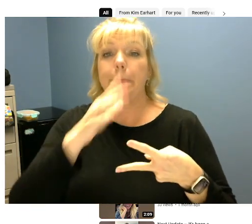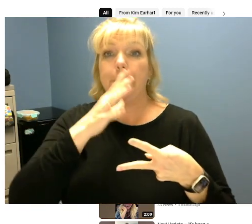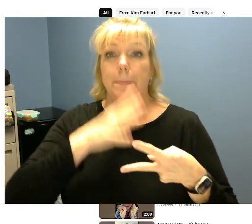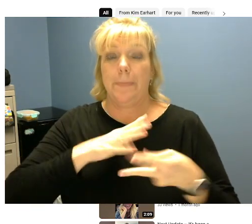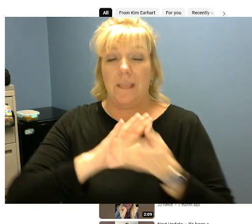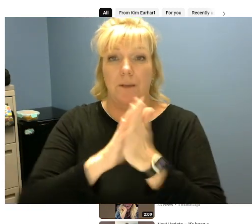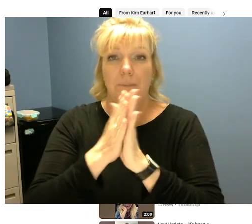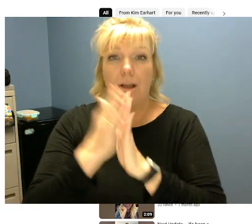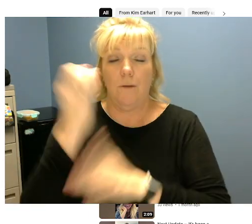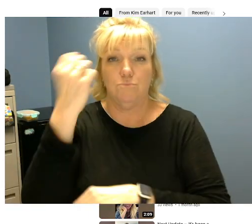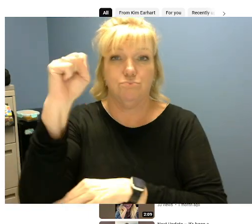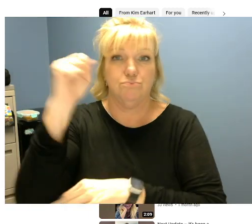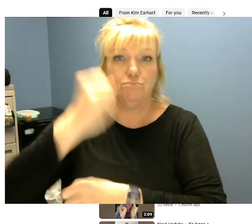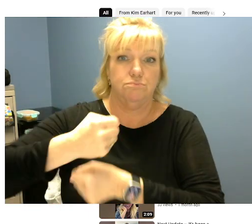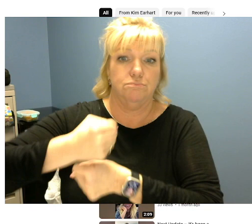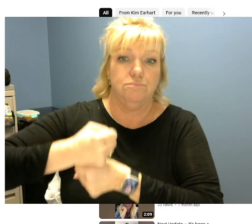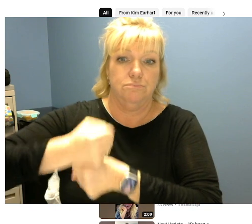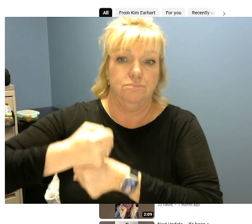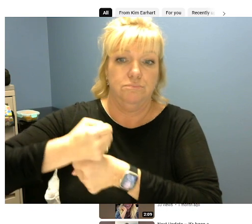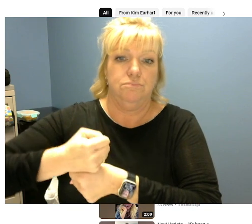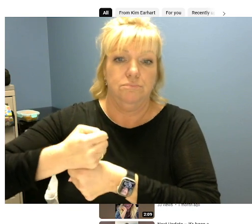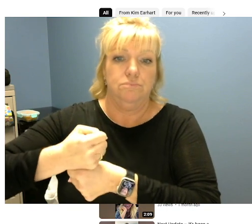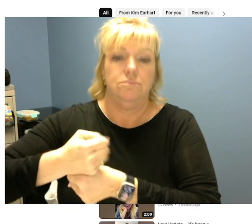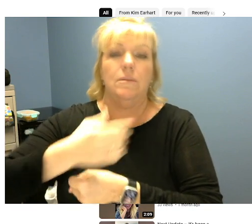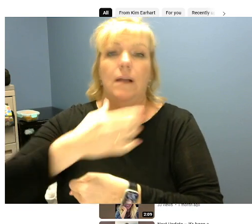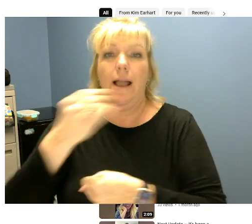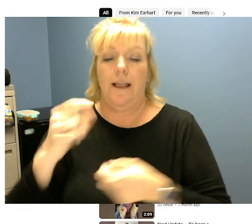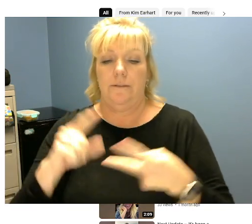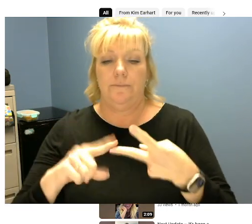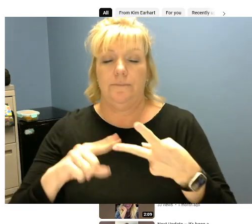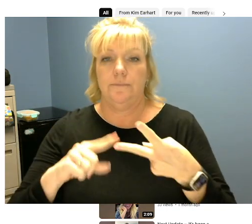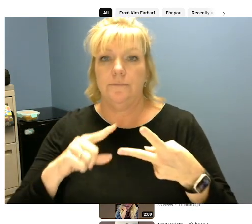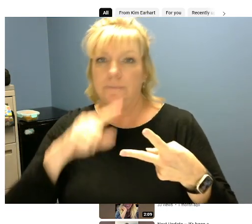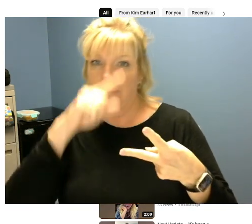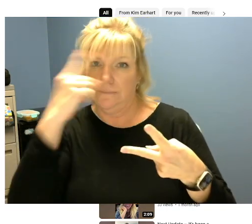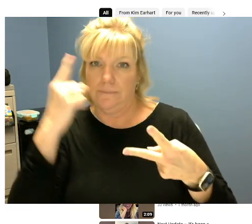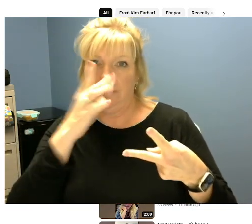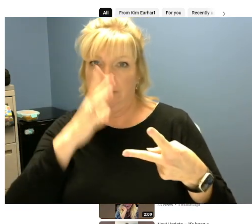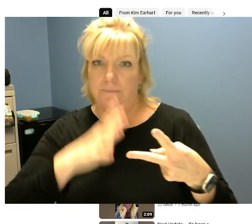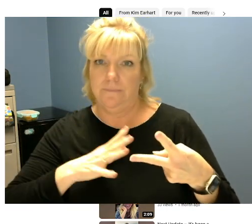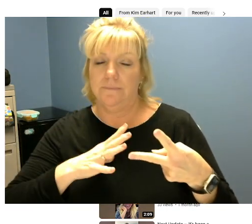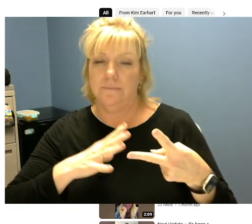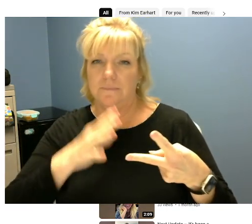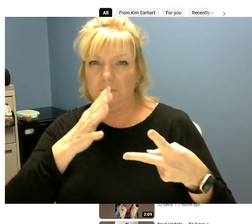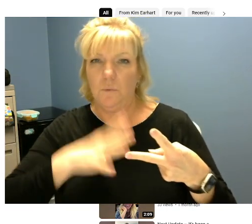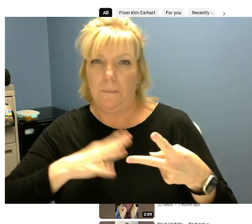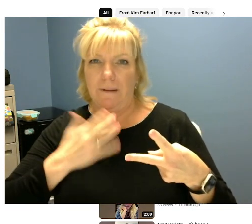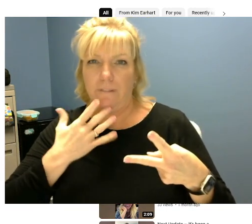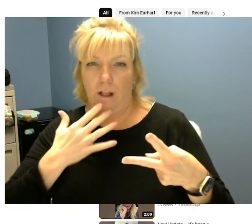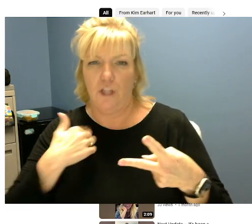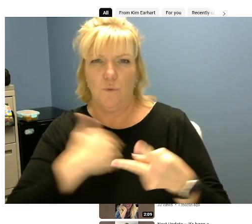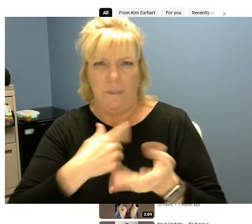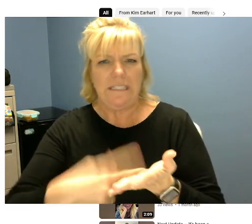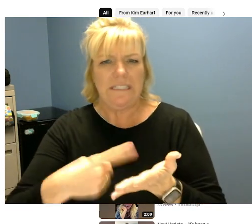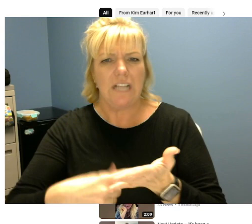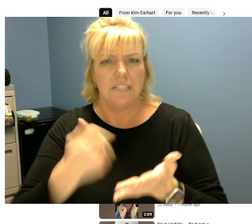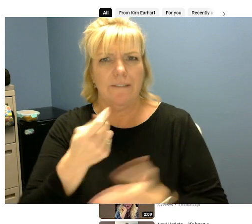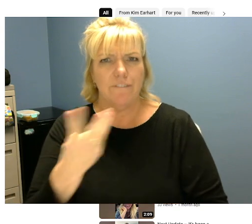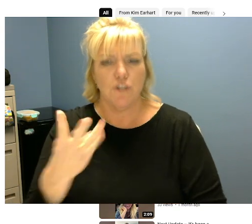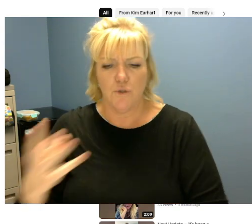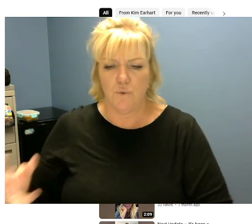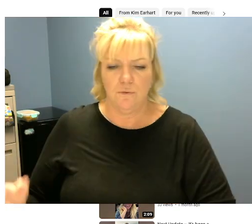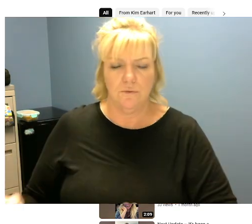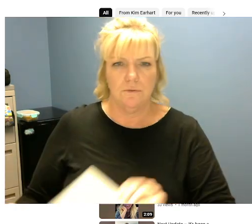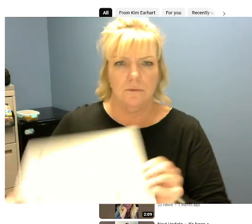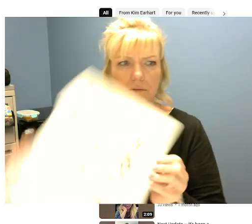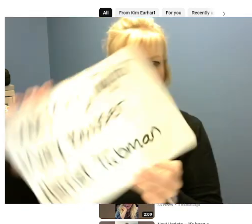in the war, and then what it meant to be women of color. We've talked about some women of color, right? We talked about Susie King